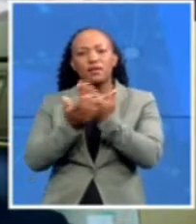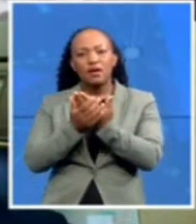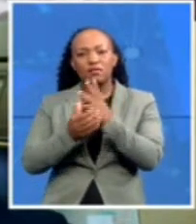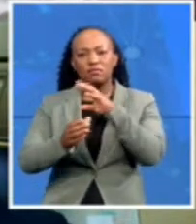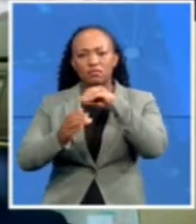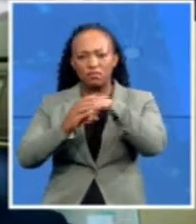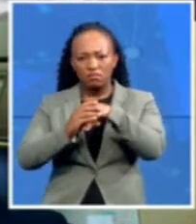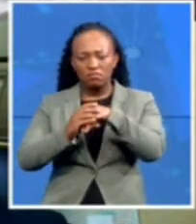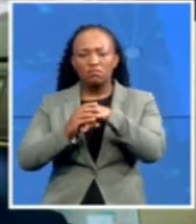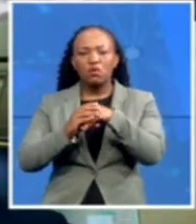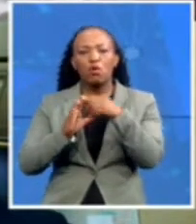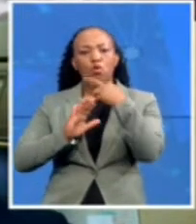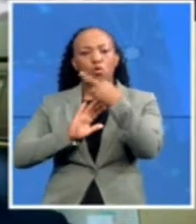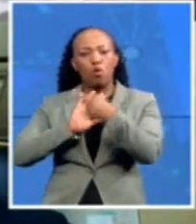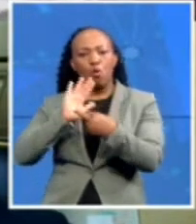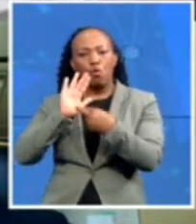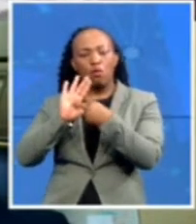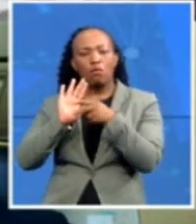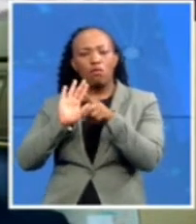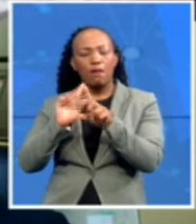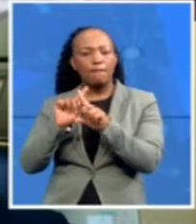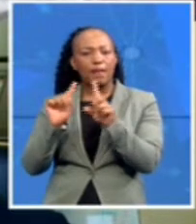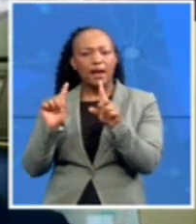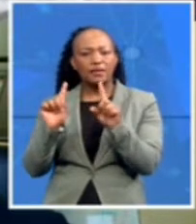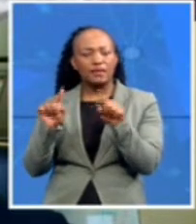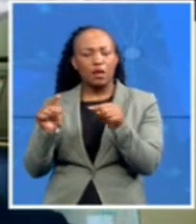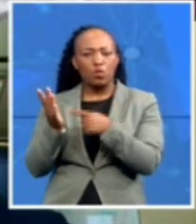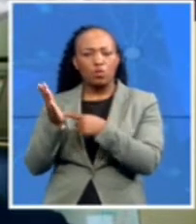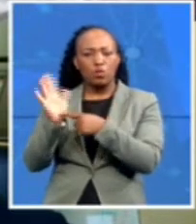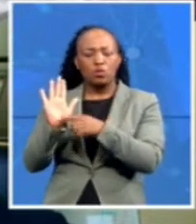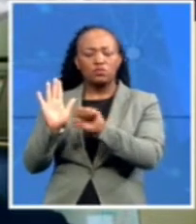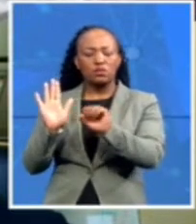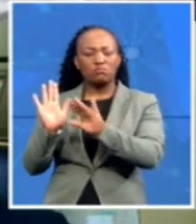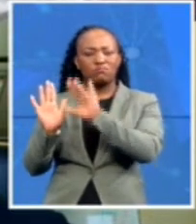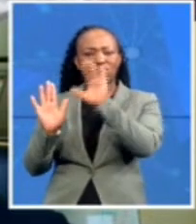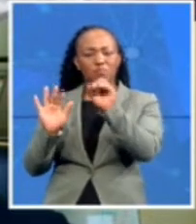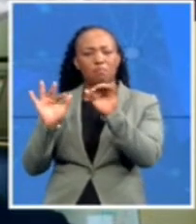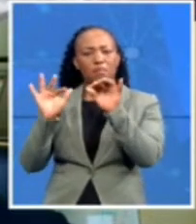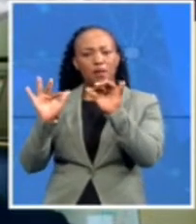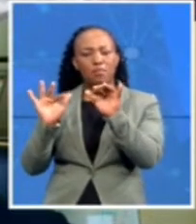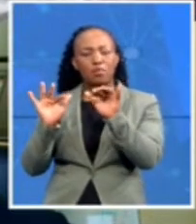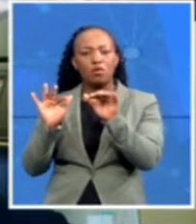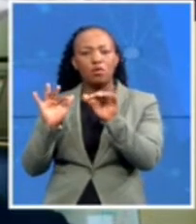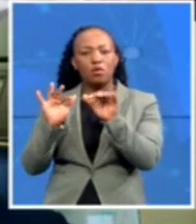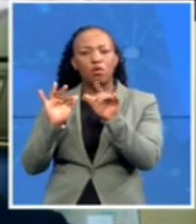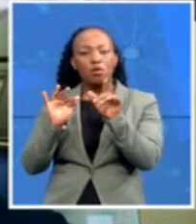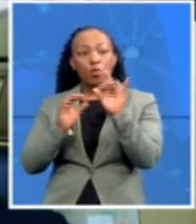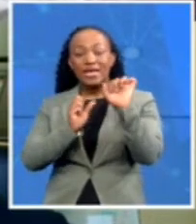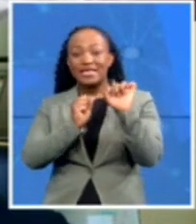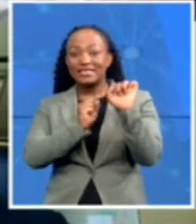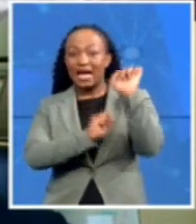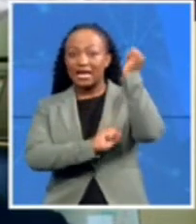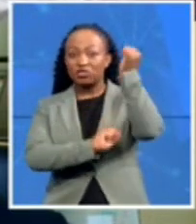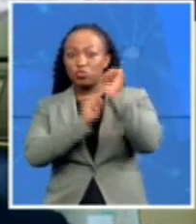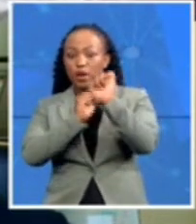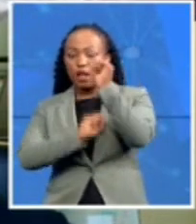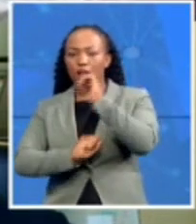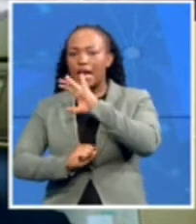to the same public the identity of the key industrial customers that did not comply? Mr.